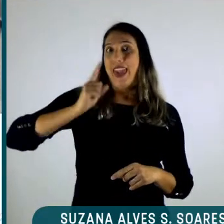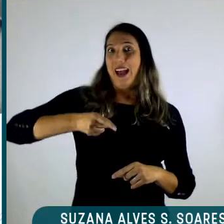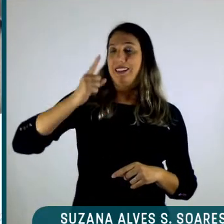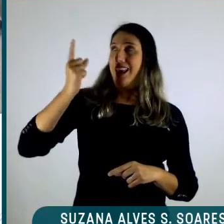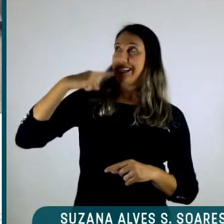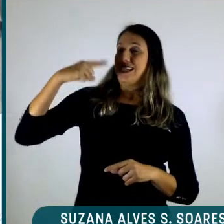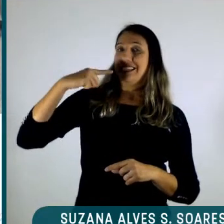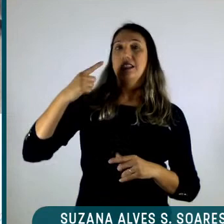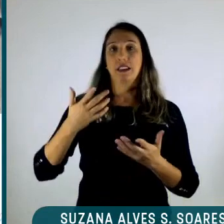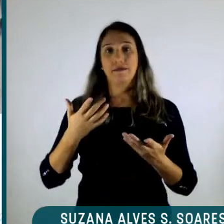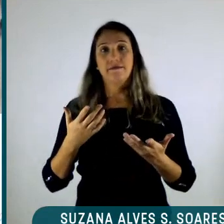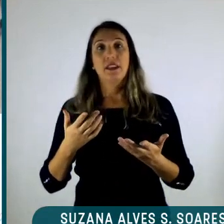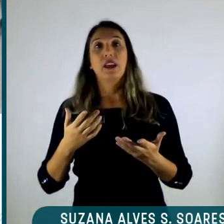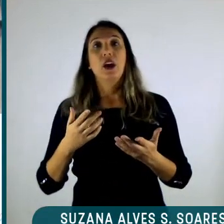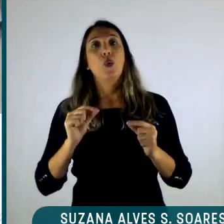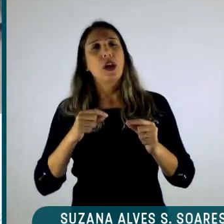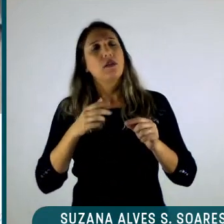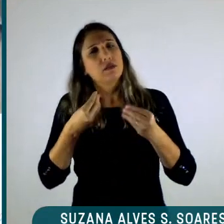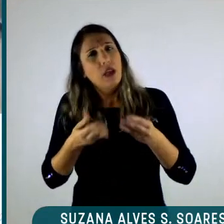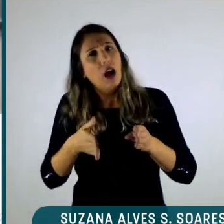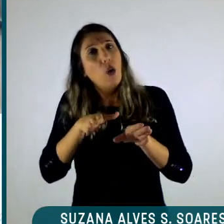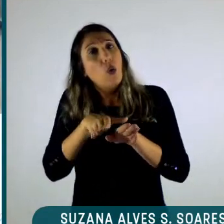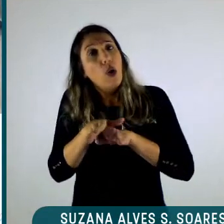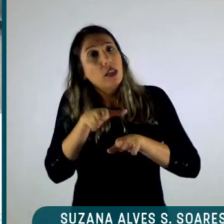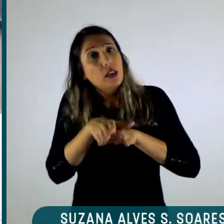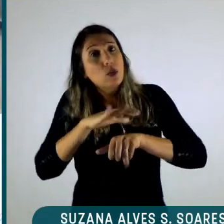with a menace.